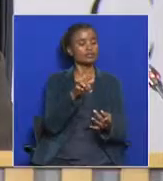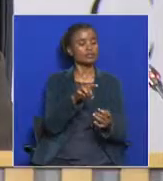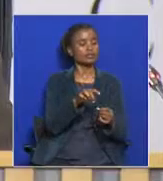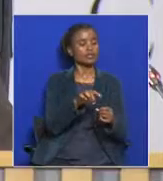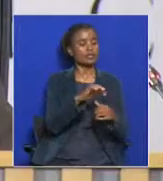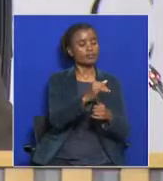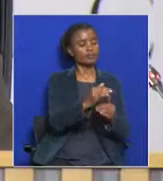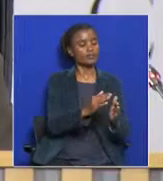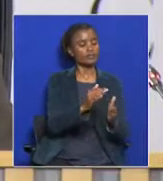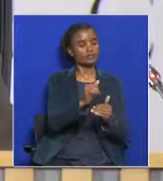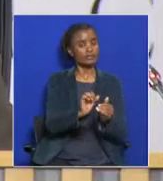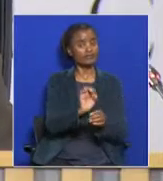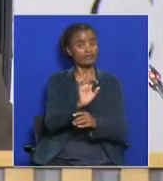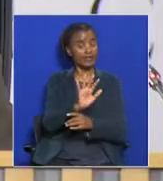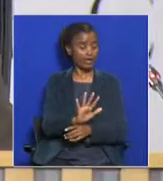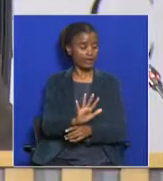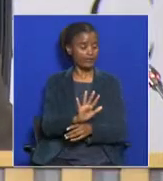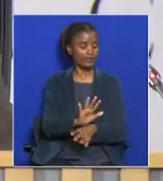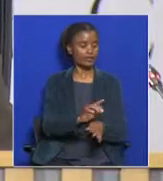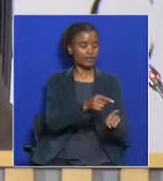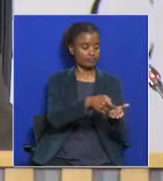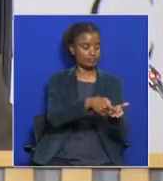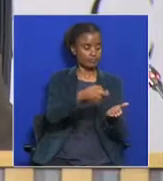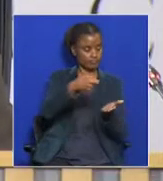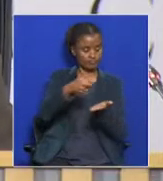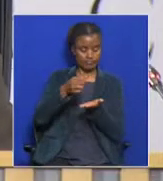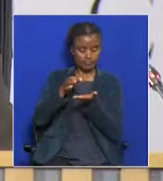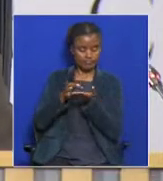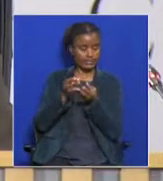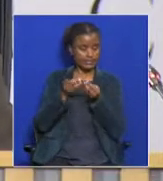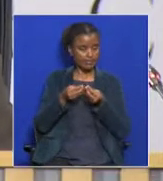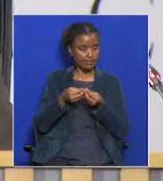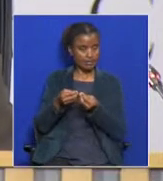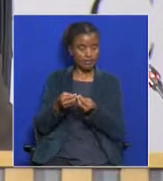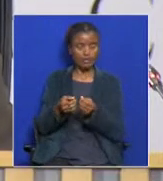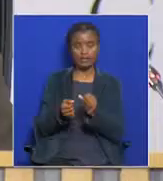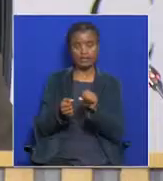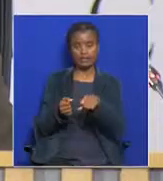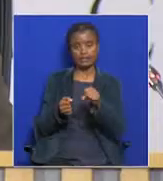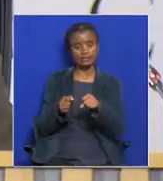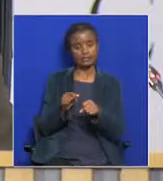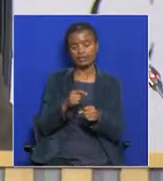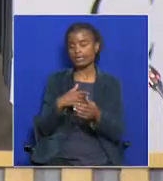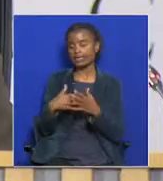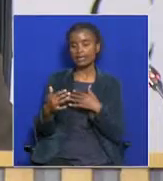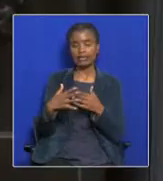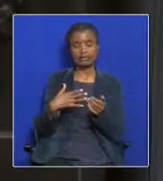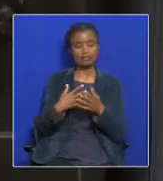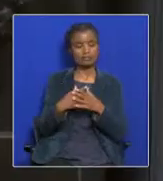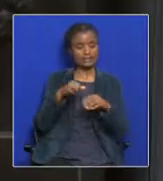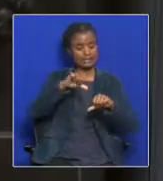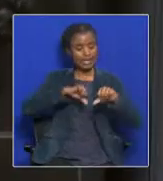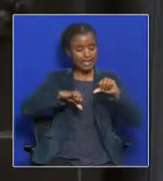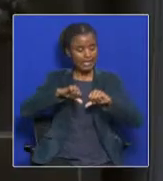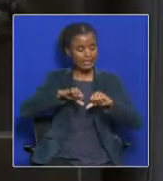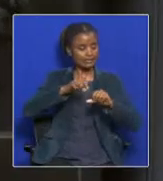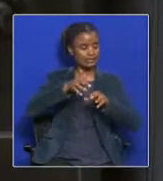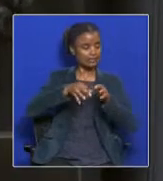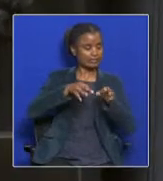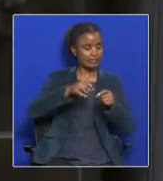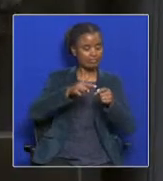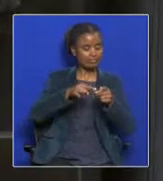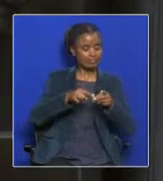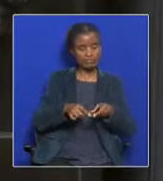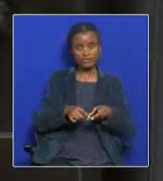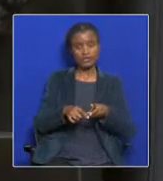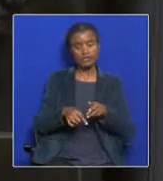Yes, Commissioner, there's nothing more scientific or in-depth that I told him. That's it. Commissioner. You didn't even say to him the size